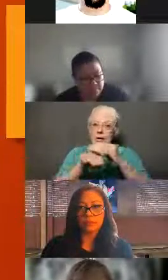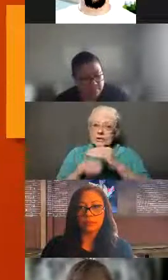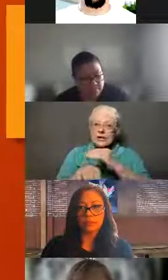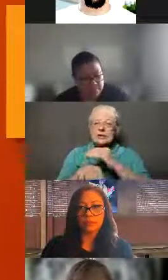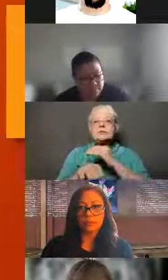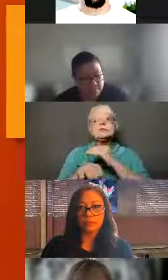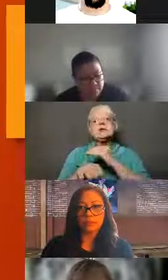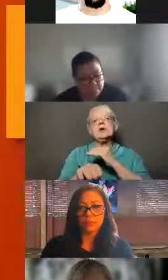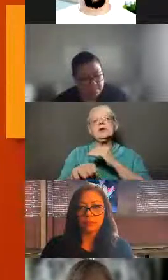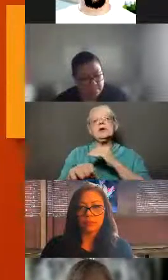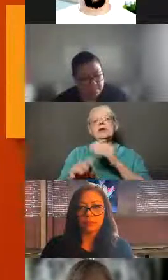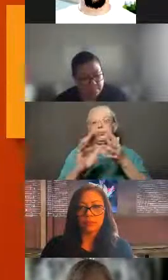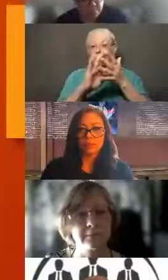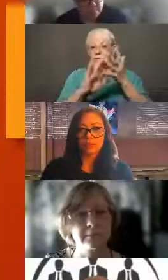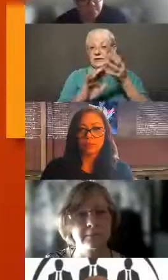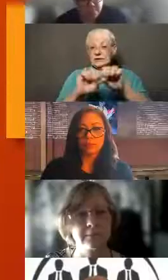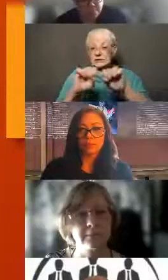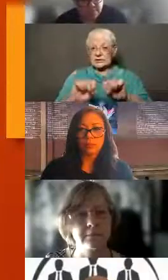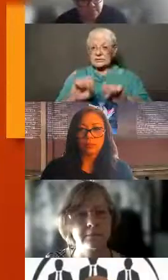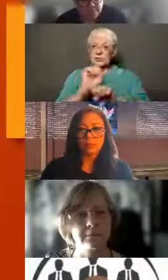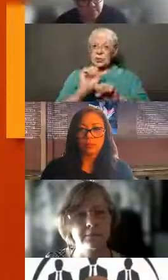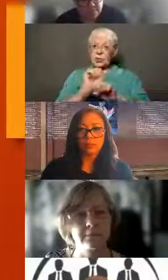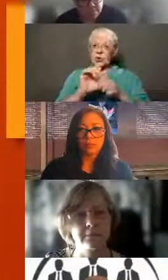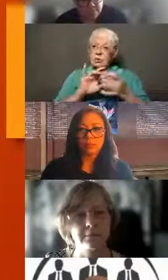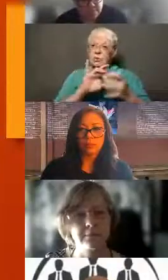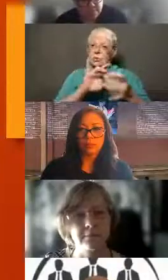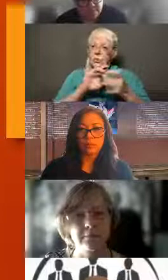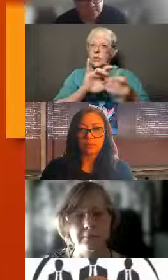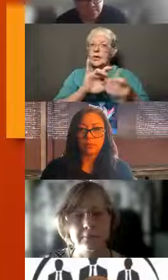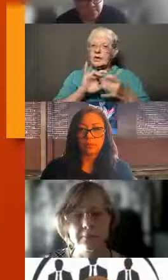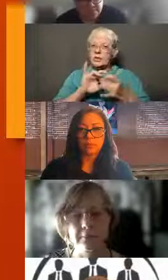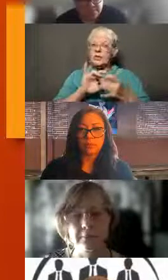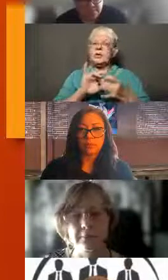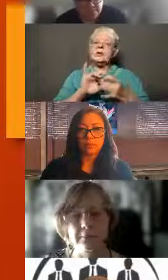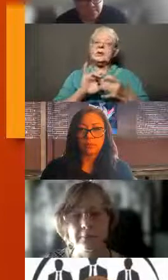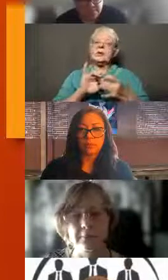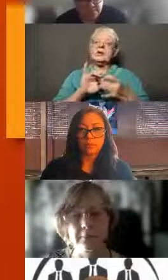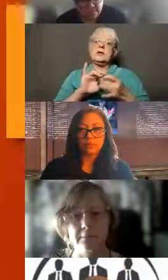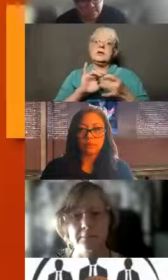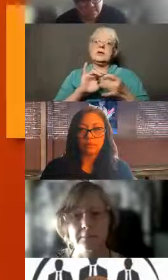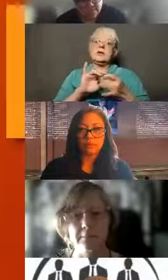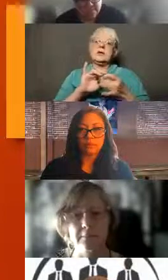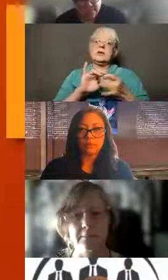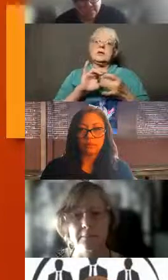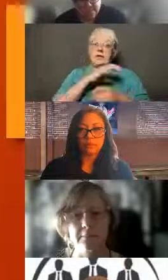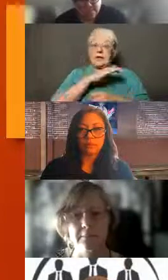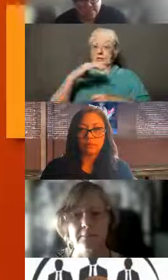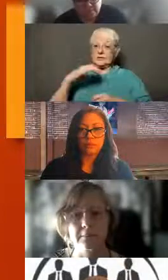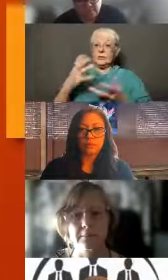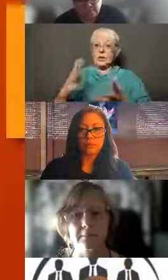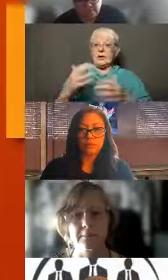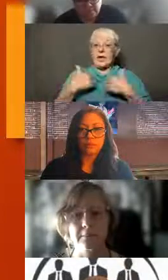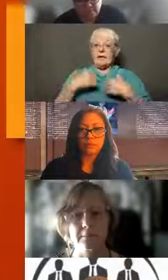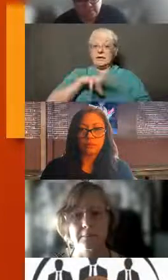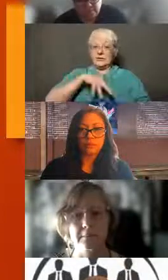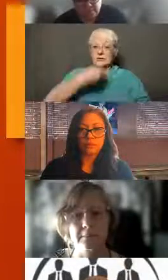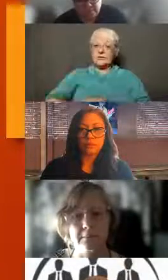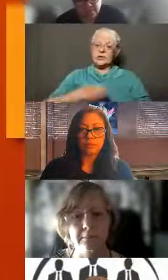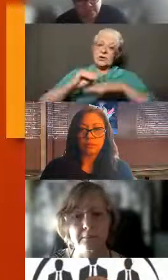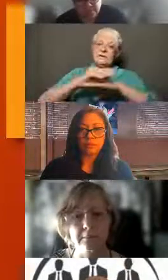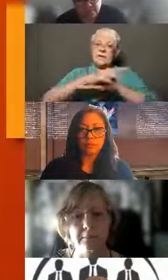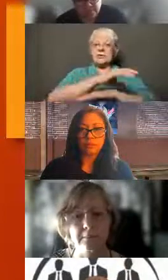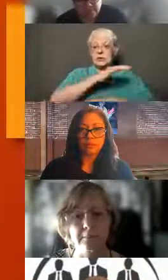these systems, work with the councils that we already have, such as the Transgender Advisory